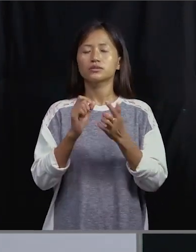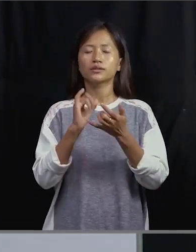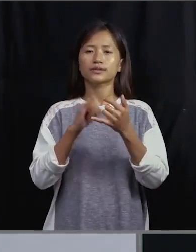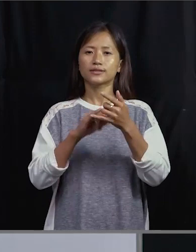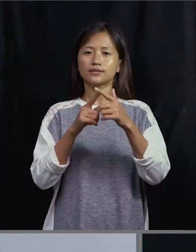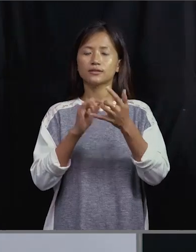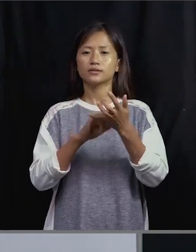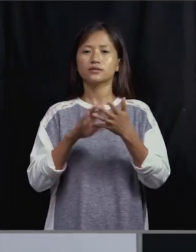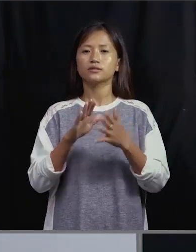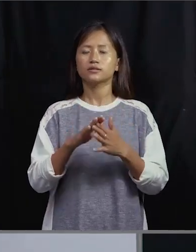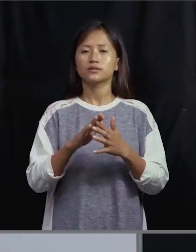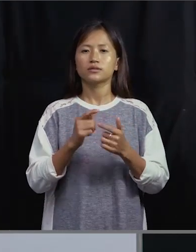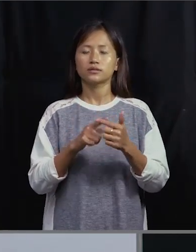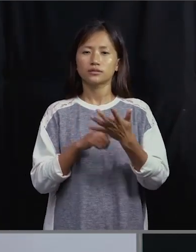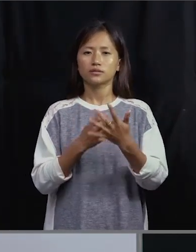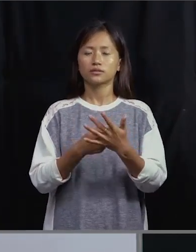is determined. So